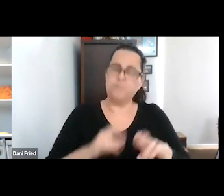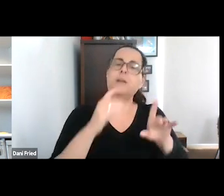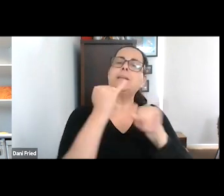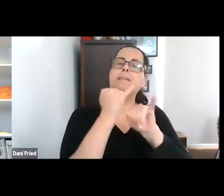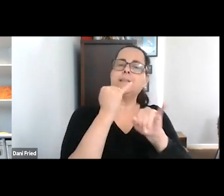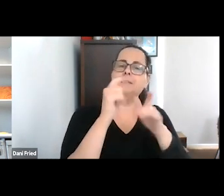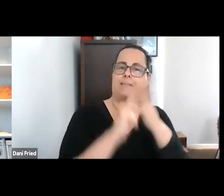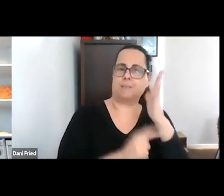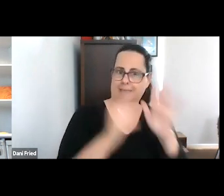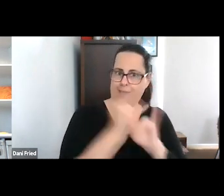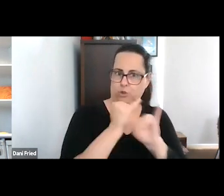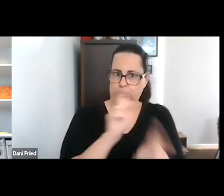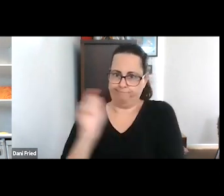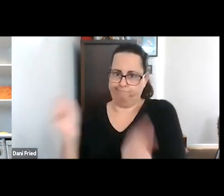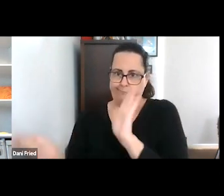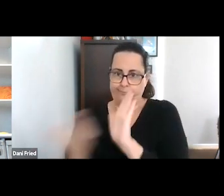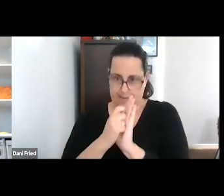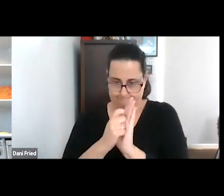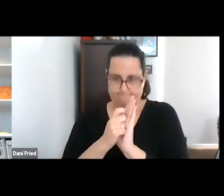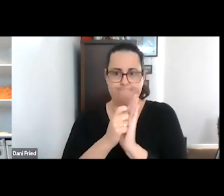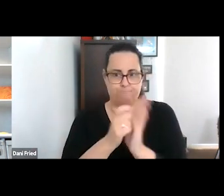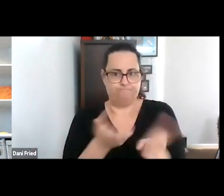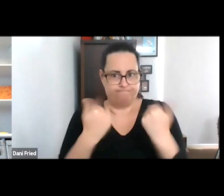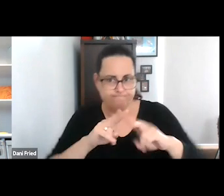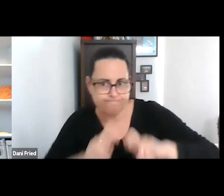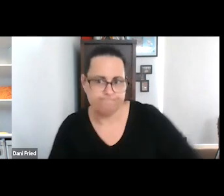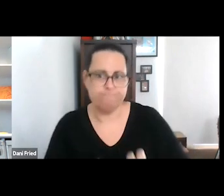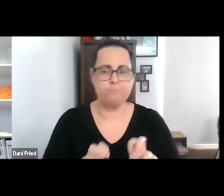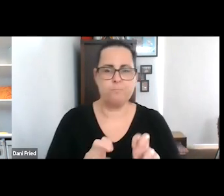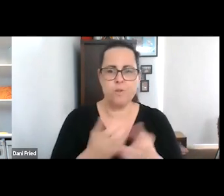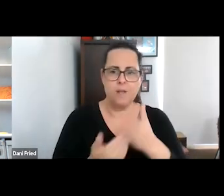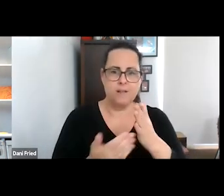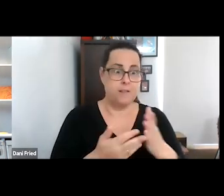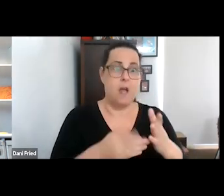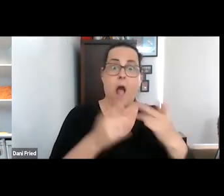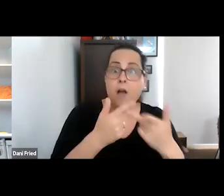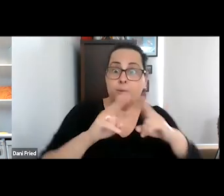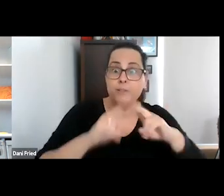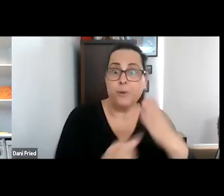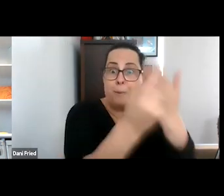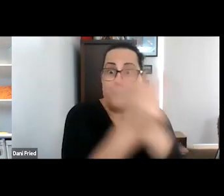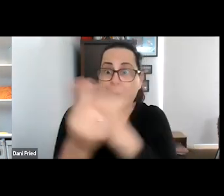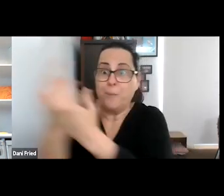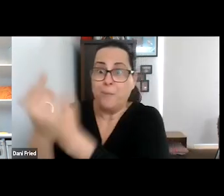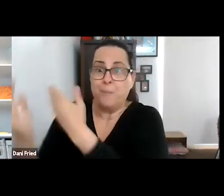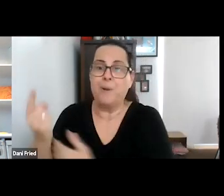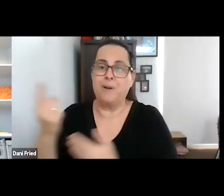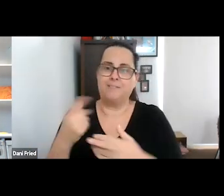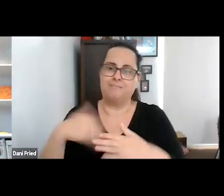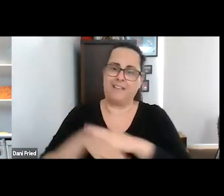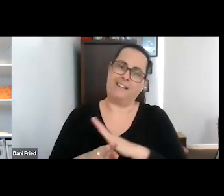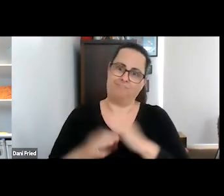Institute has really sparked a whole program of research at the Centre of Primary Healthcare